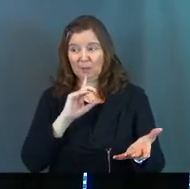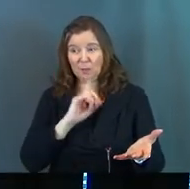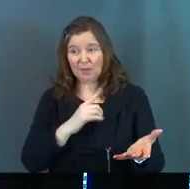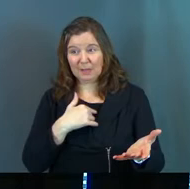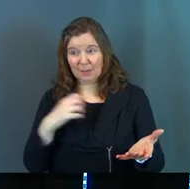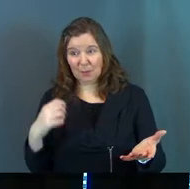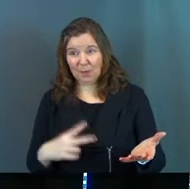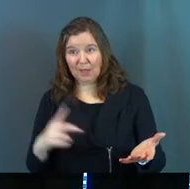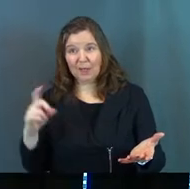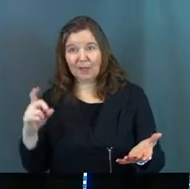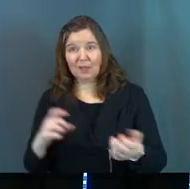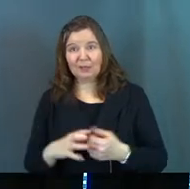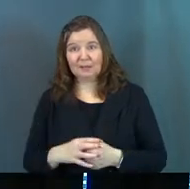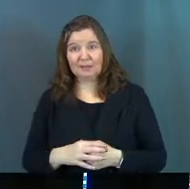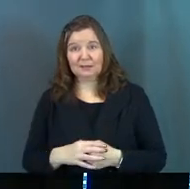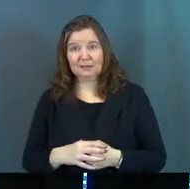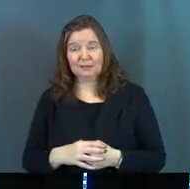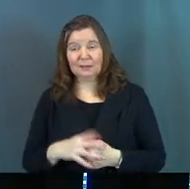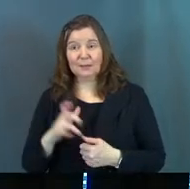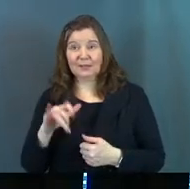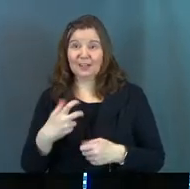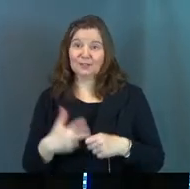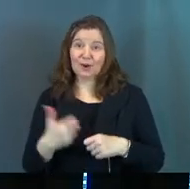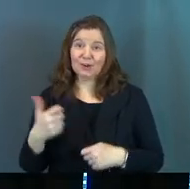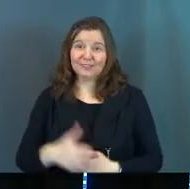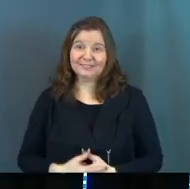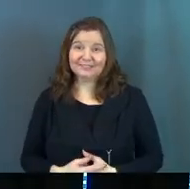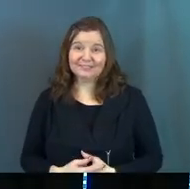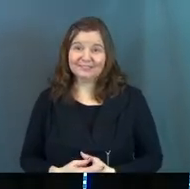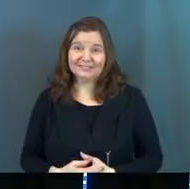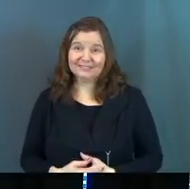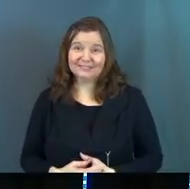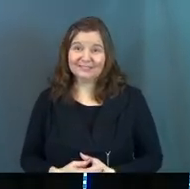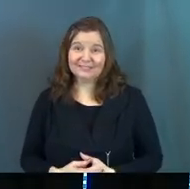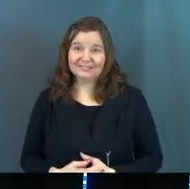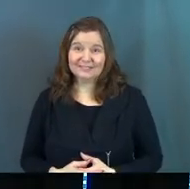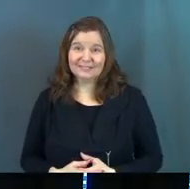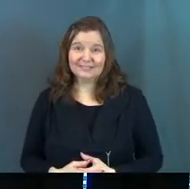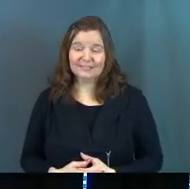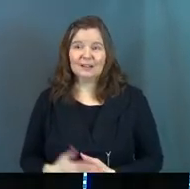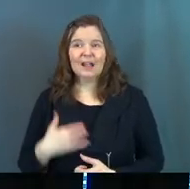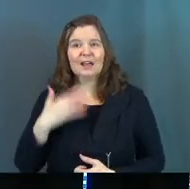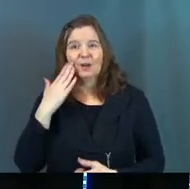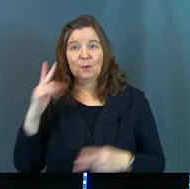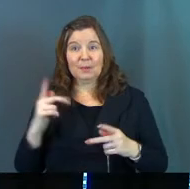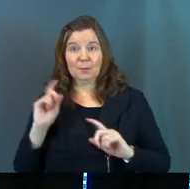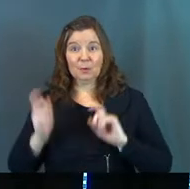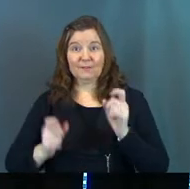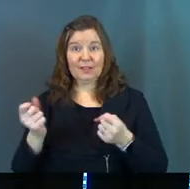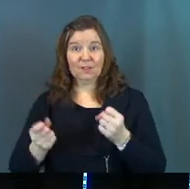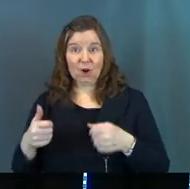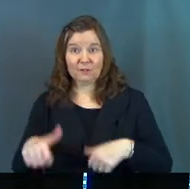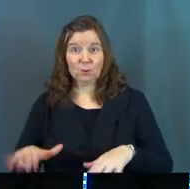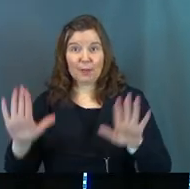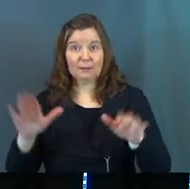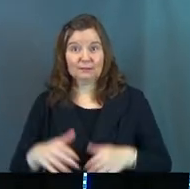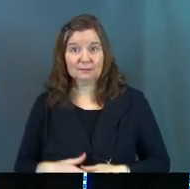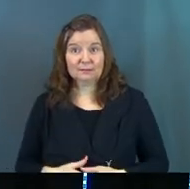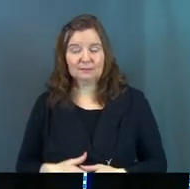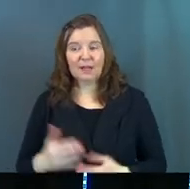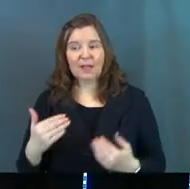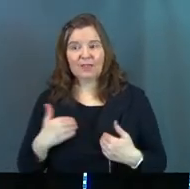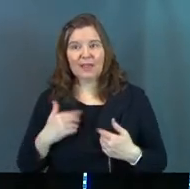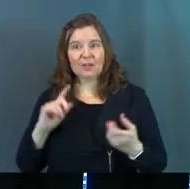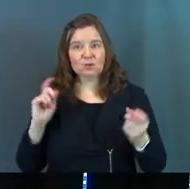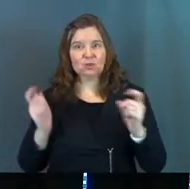we really be okay? Because that's harder. And I know people who've given cars away. And